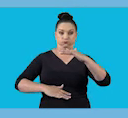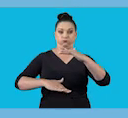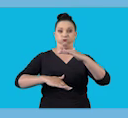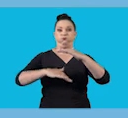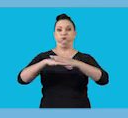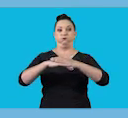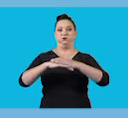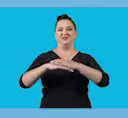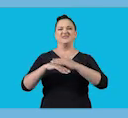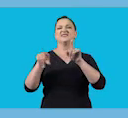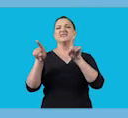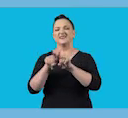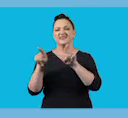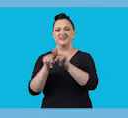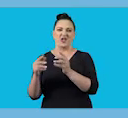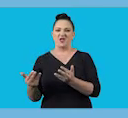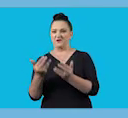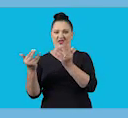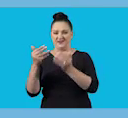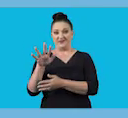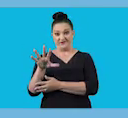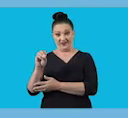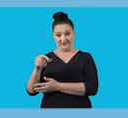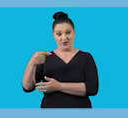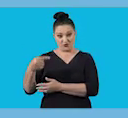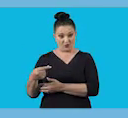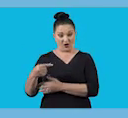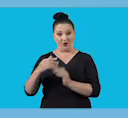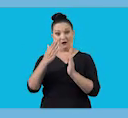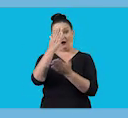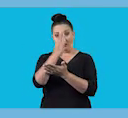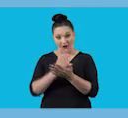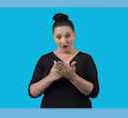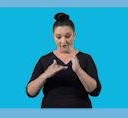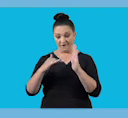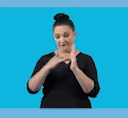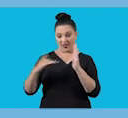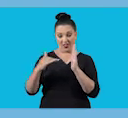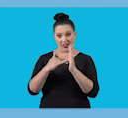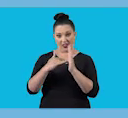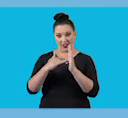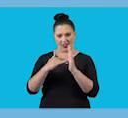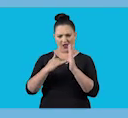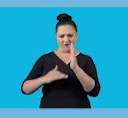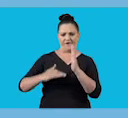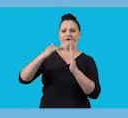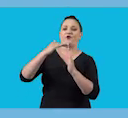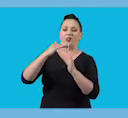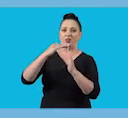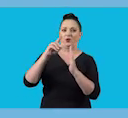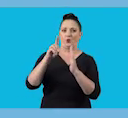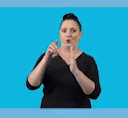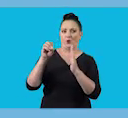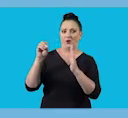the space in a container, then 50 grams of that same gas fills half of the space of the same container. So now